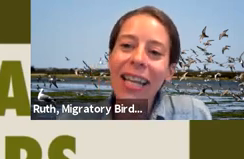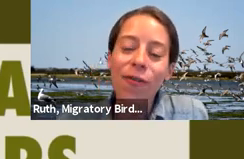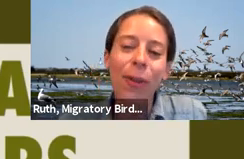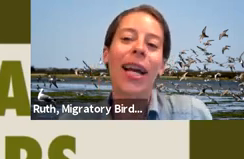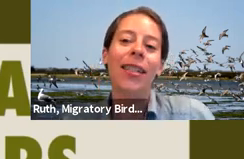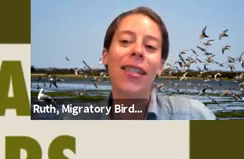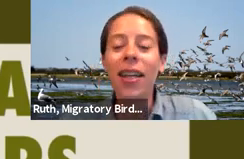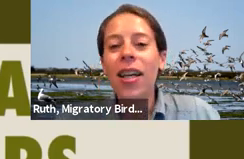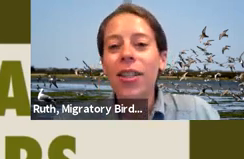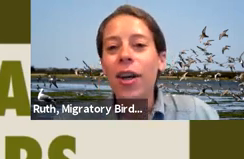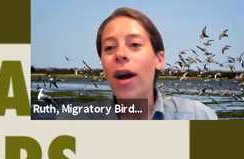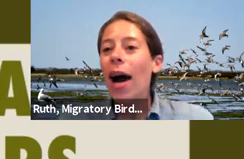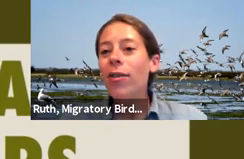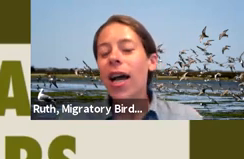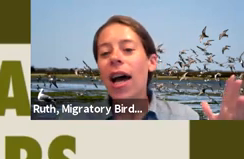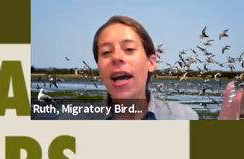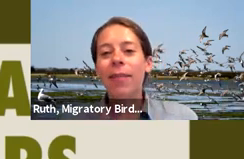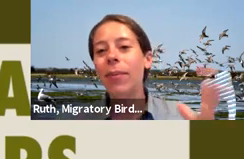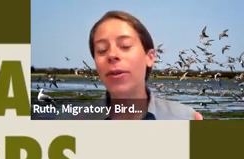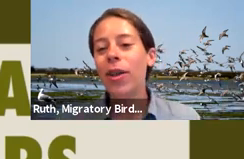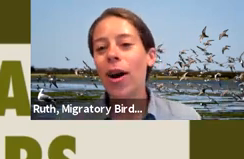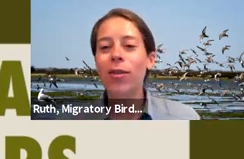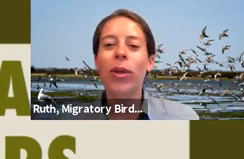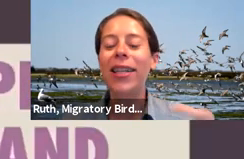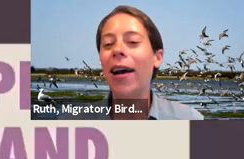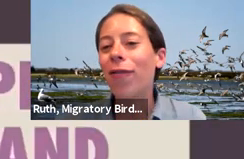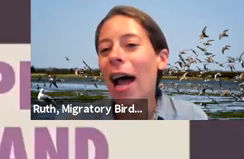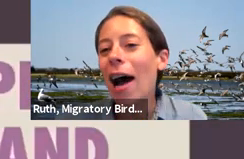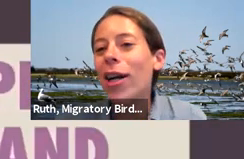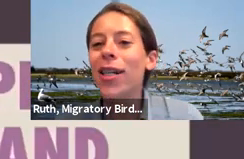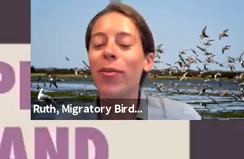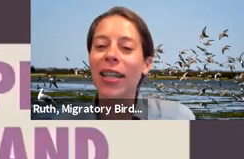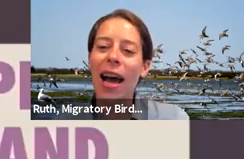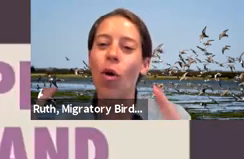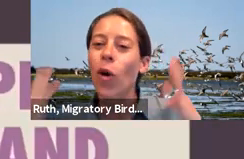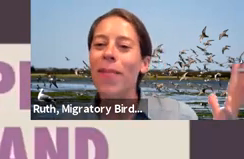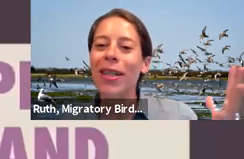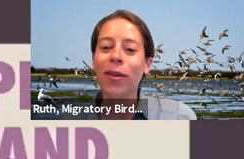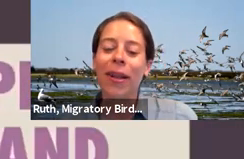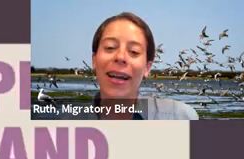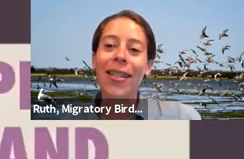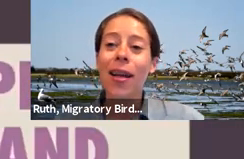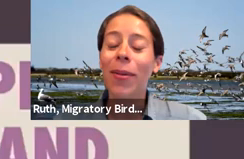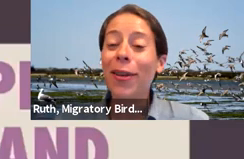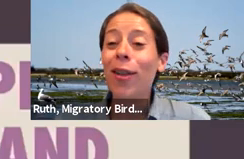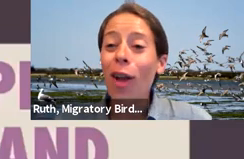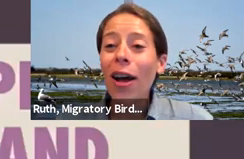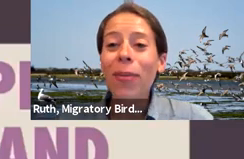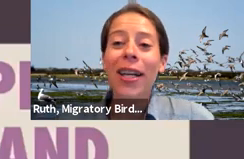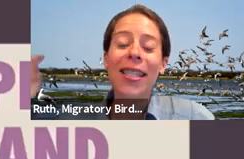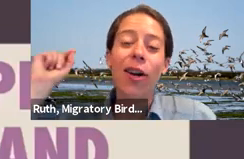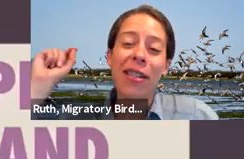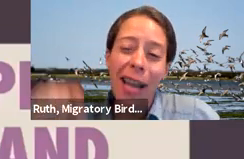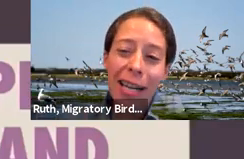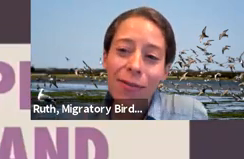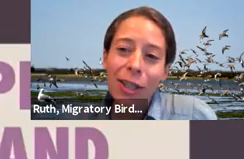planting native plants. So outside in people's yards, we like to have flowers, we like to have ornamental plants, but there's a lot